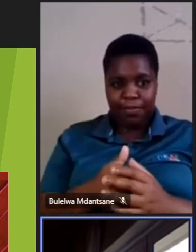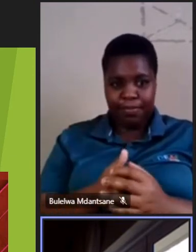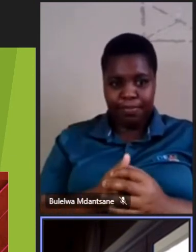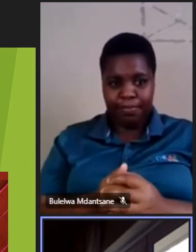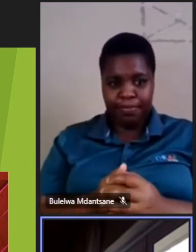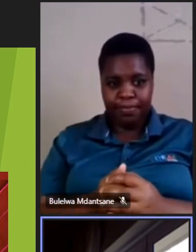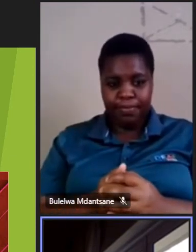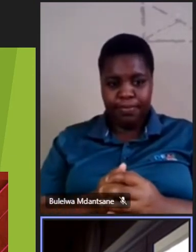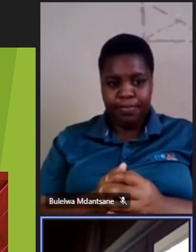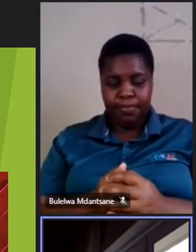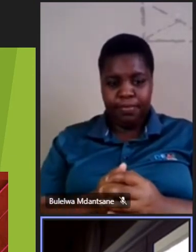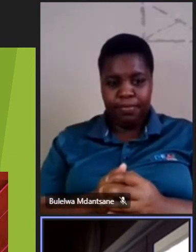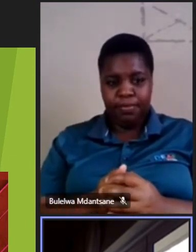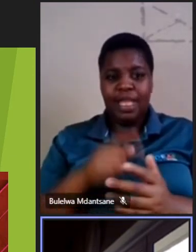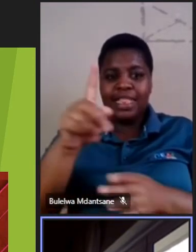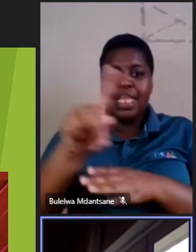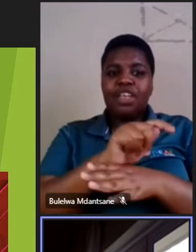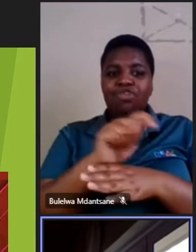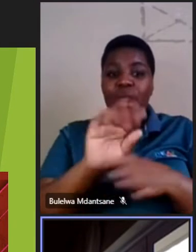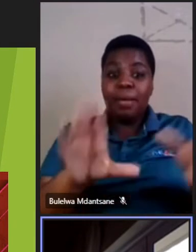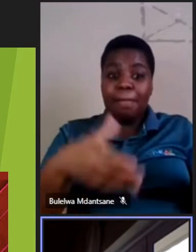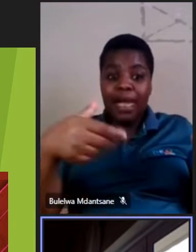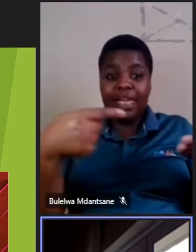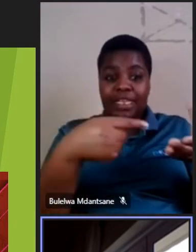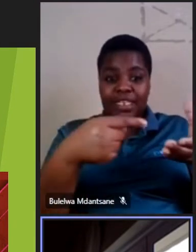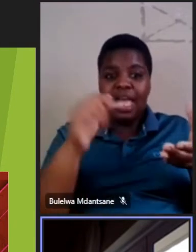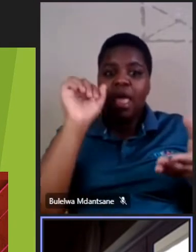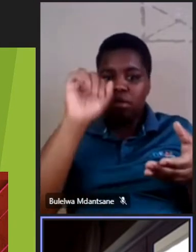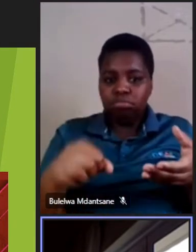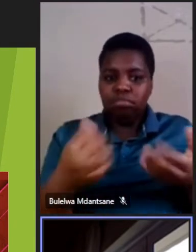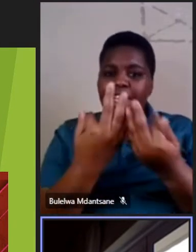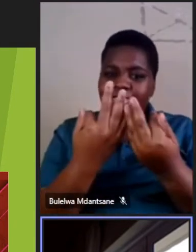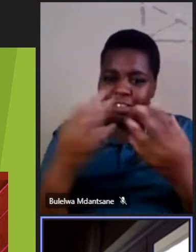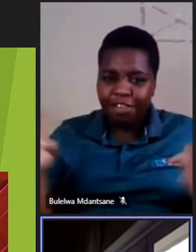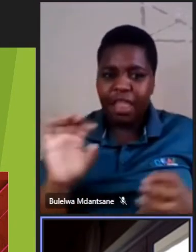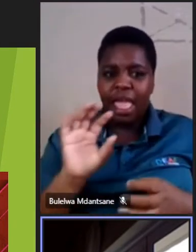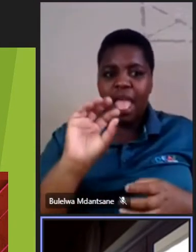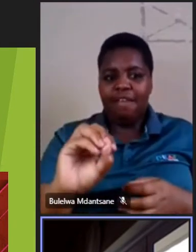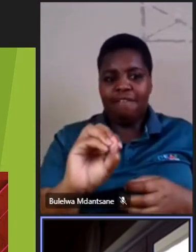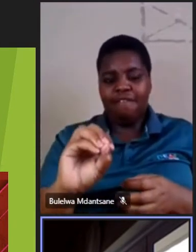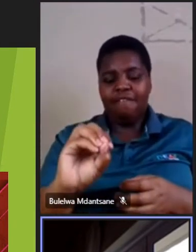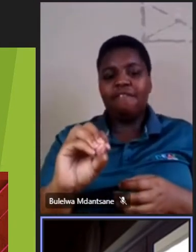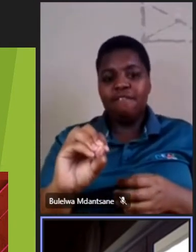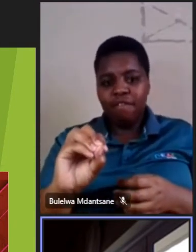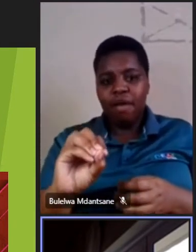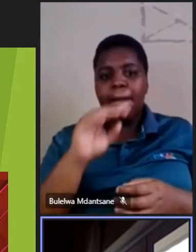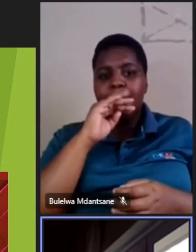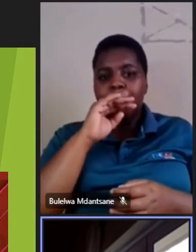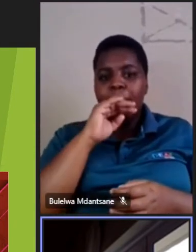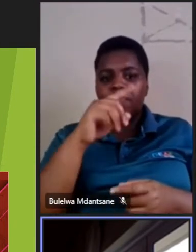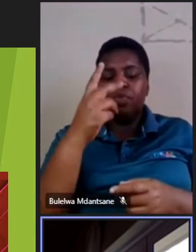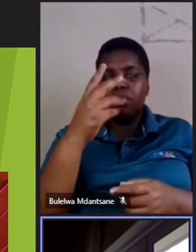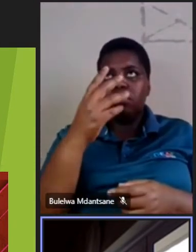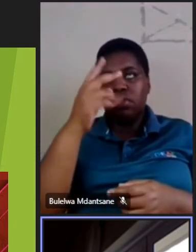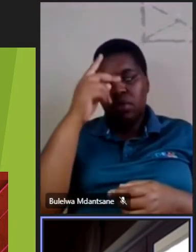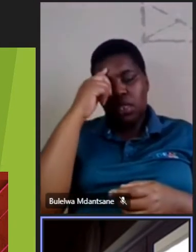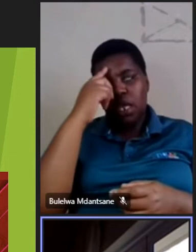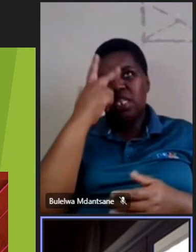The training package is online. It is free and consists of an 8-week course